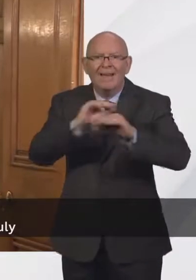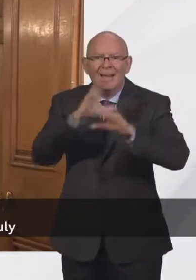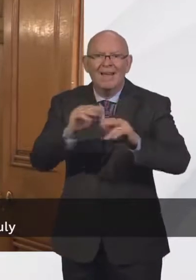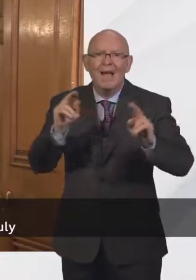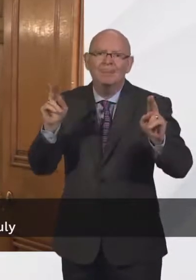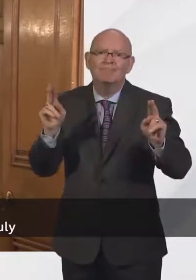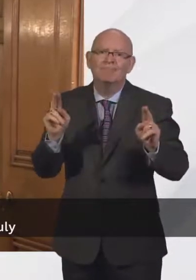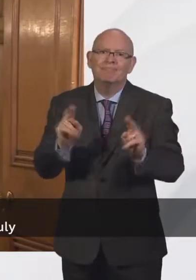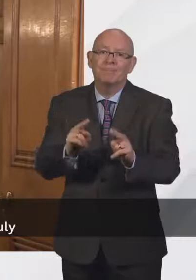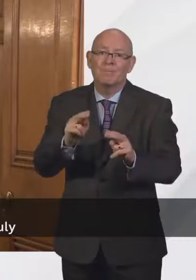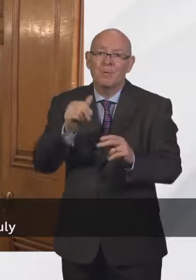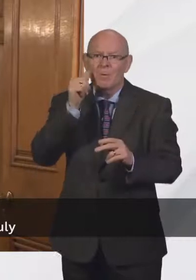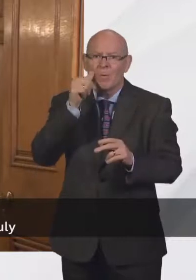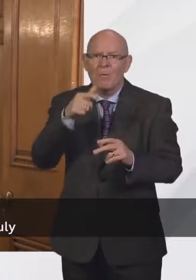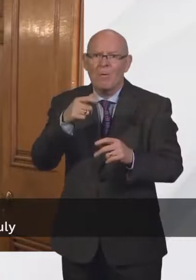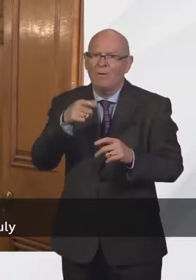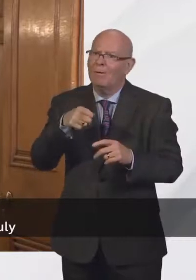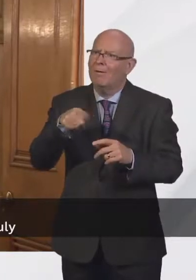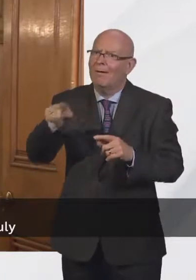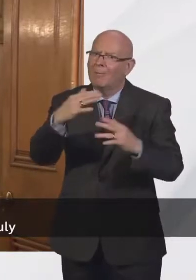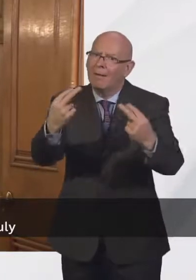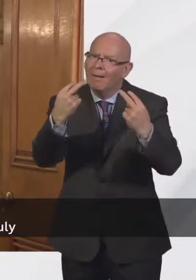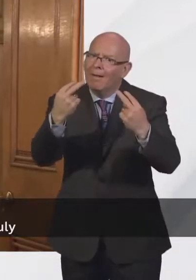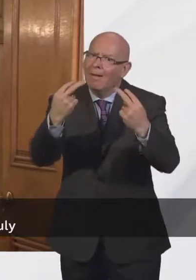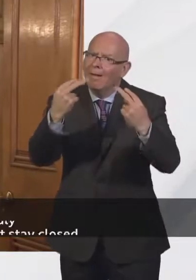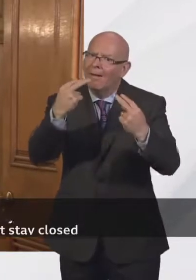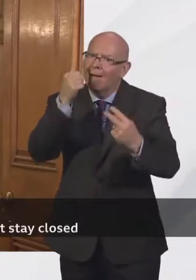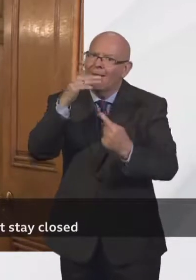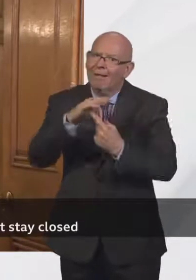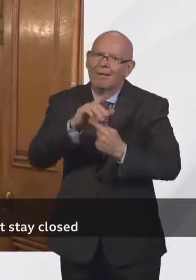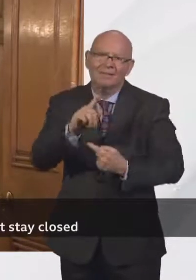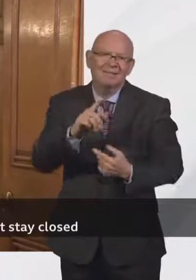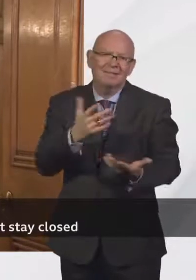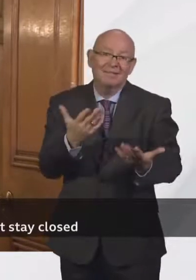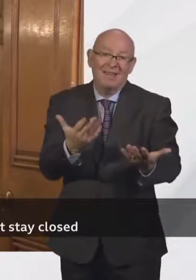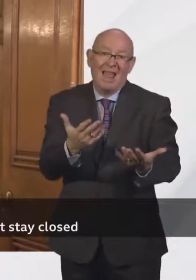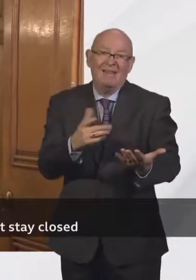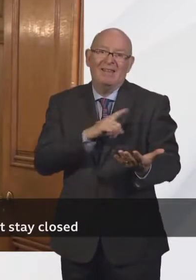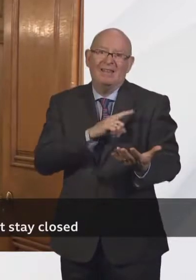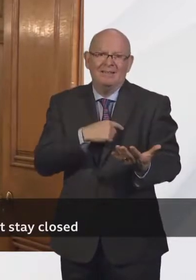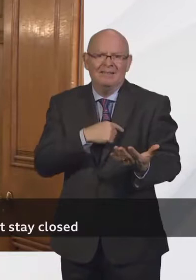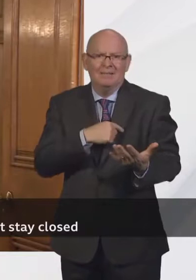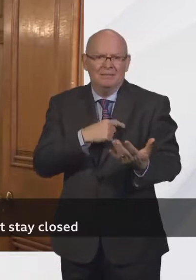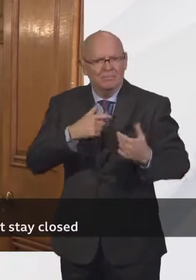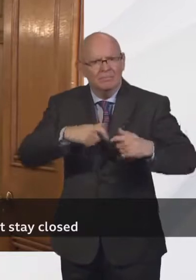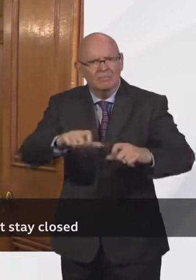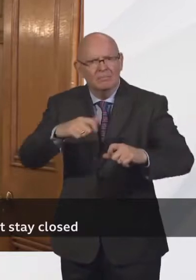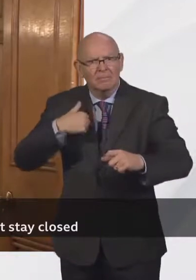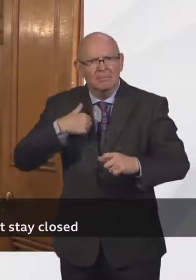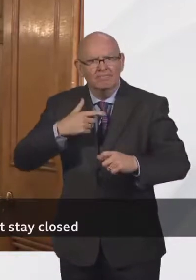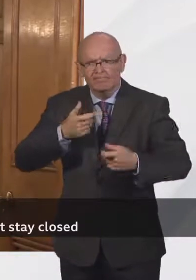in controlling the virus, and we want to make sure that we have something really important to say. I want to